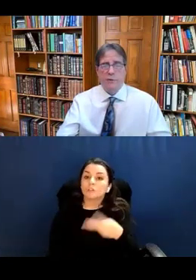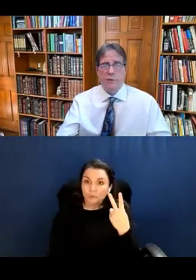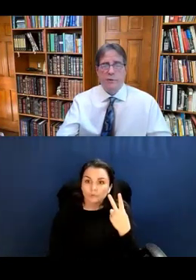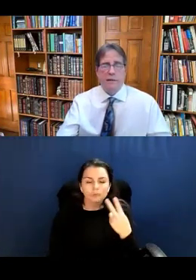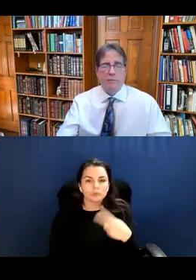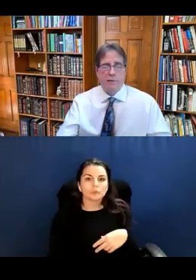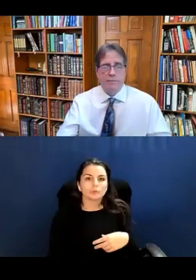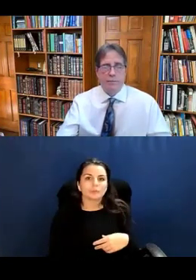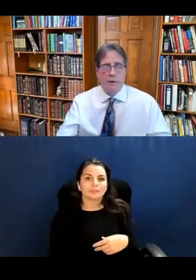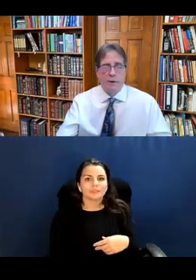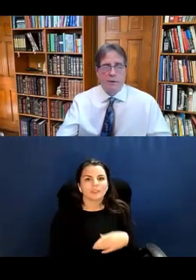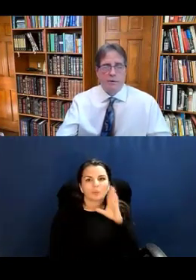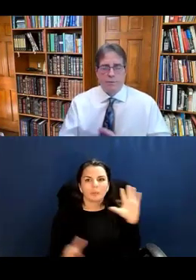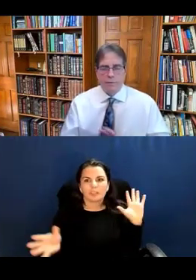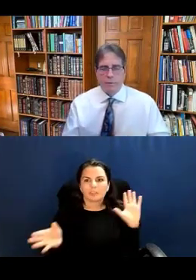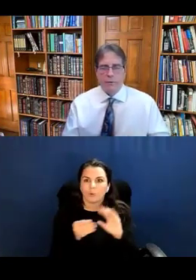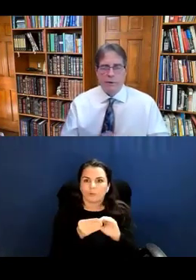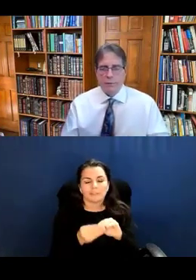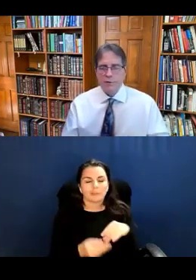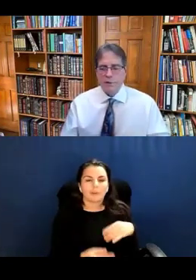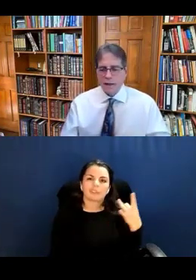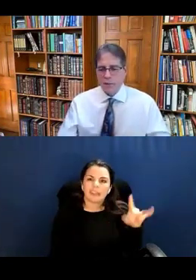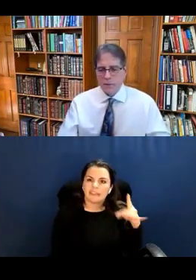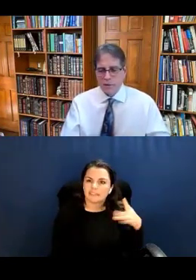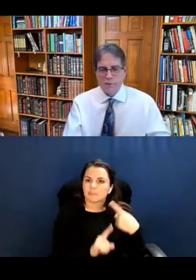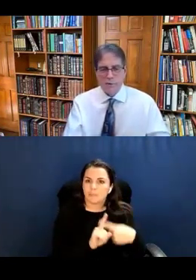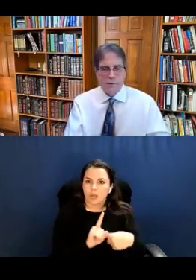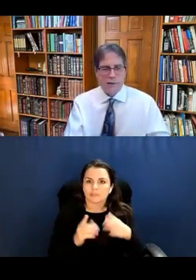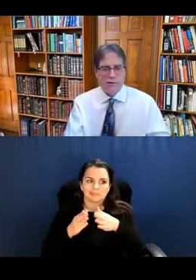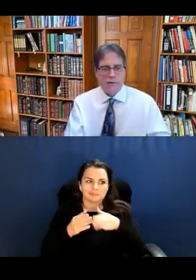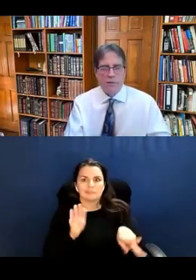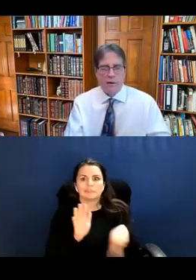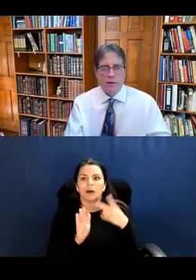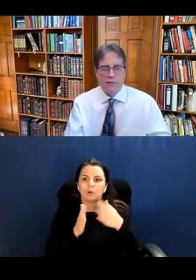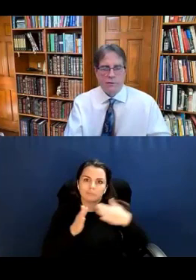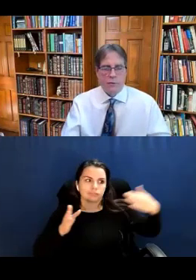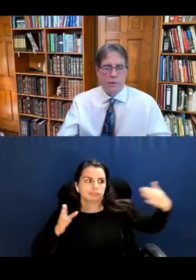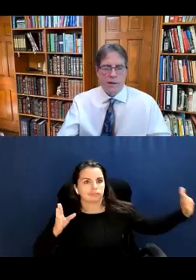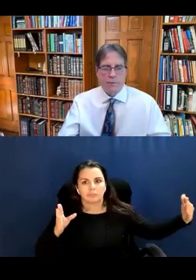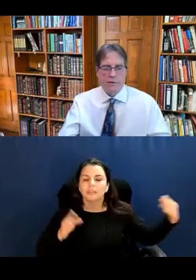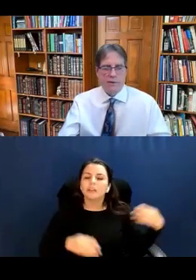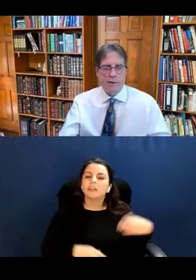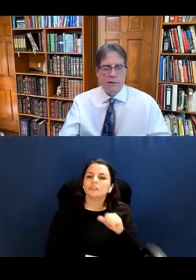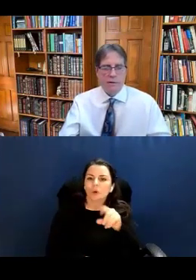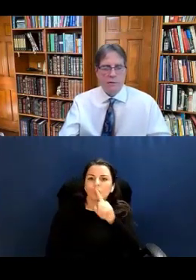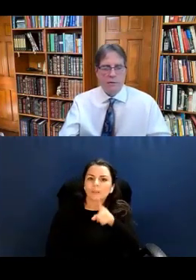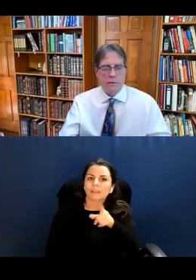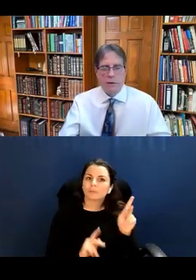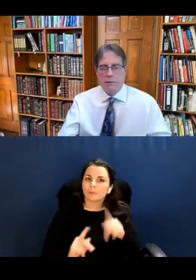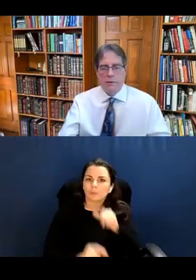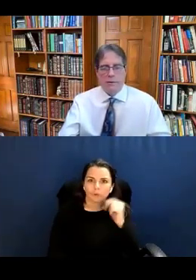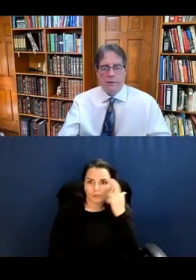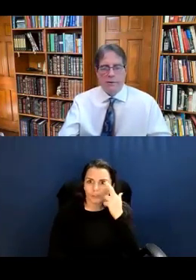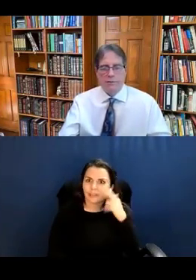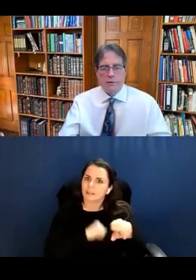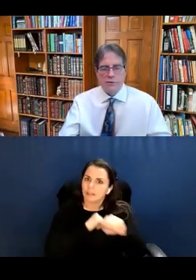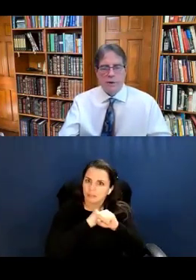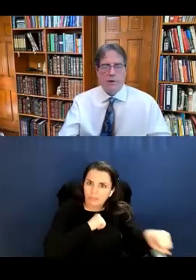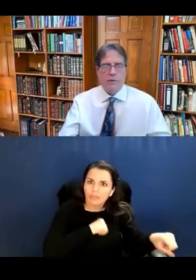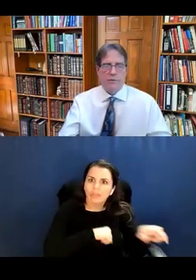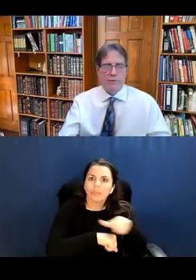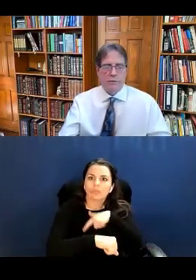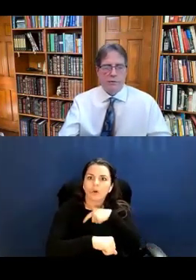to 12 to 18 months. So people don't really appreciate how long this all takes. So what applicants need to do, whether they're